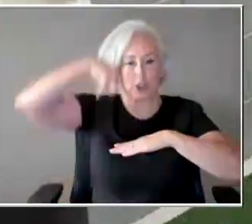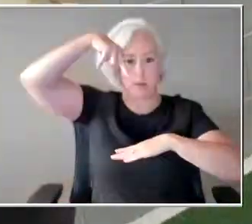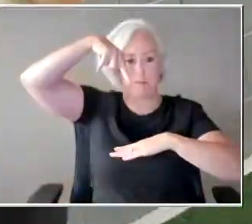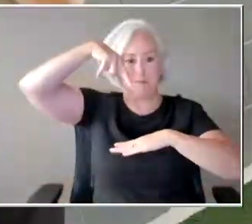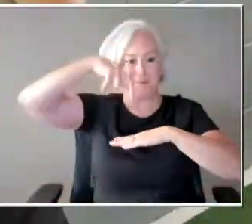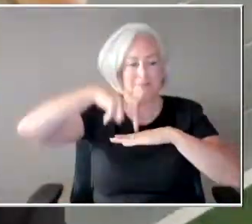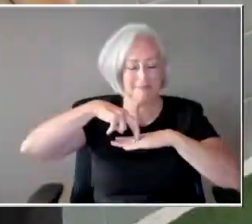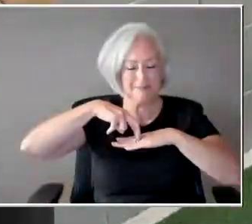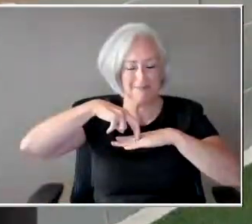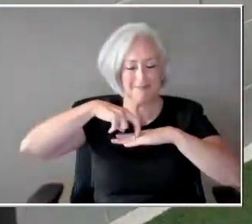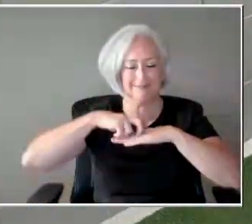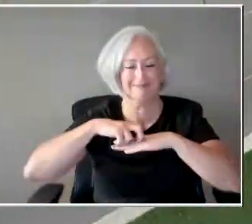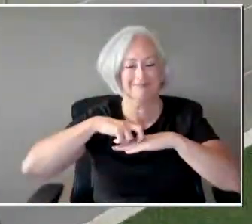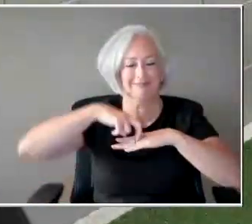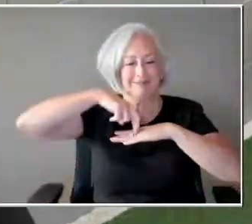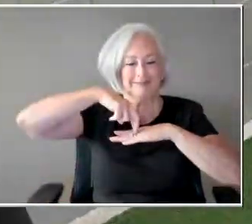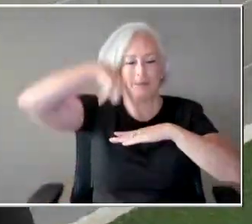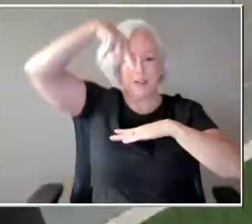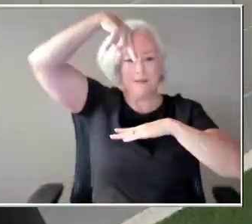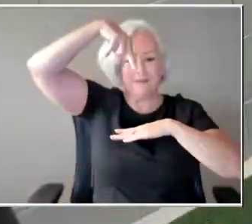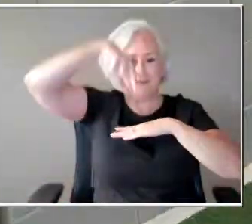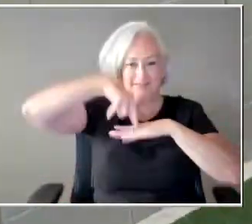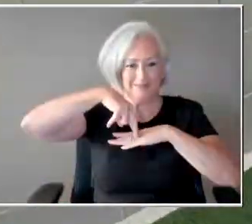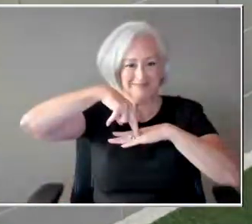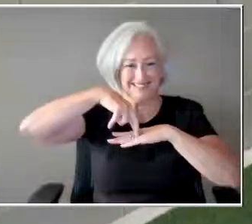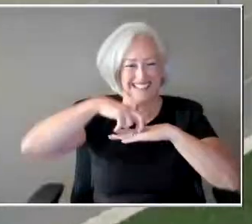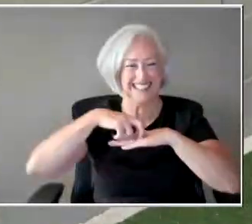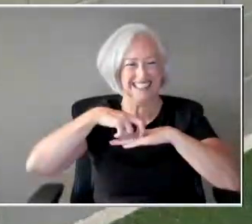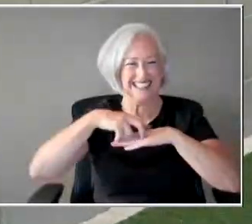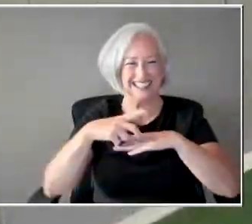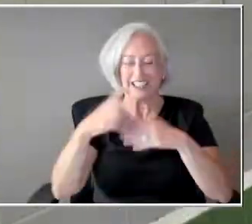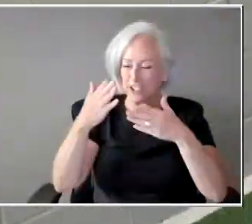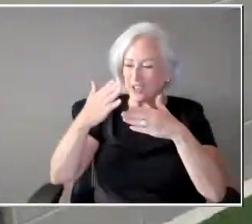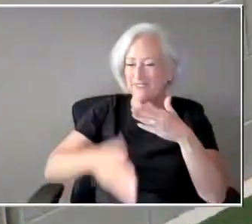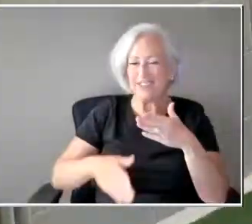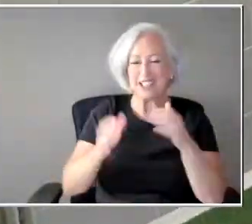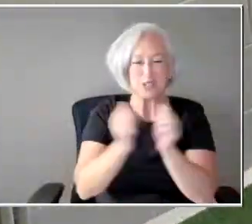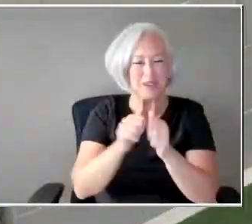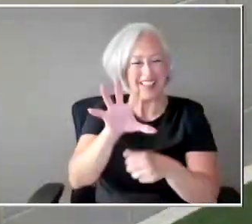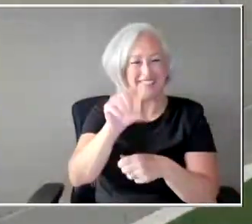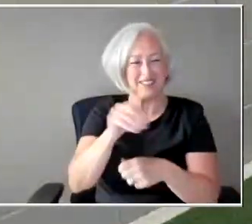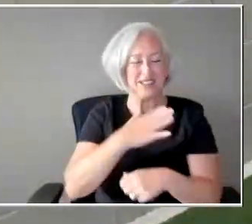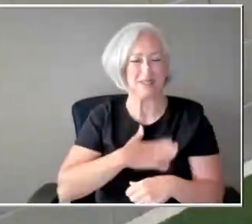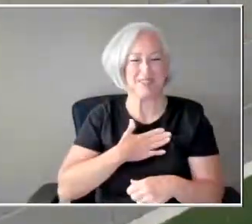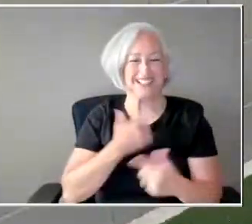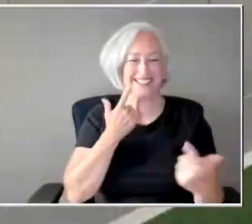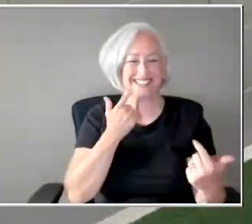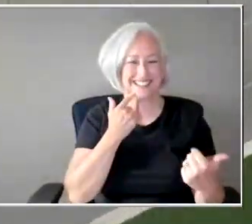jump squats and then you'll be done. Finish out the program right here. So jump squat, you're just gonna